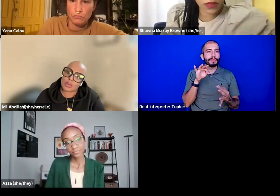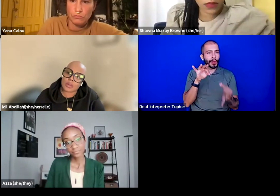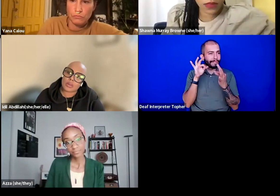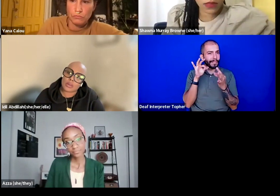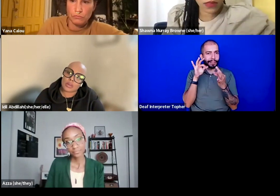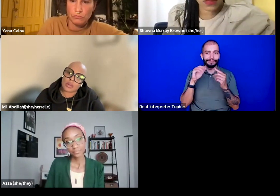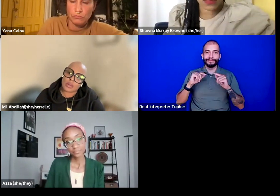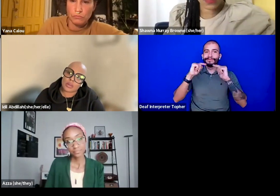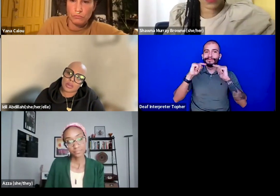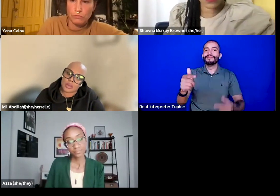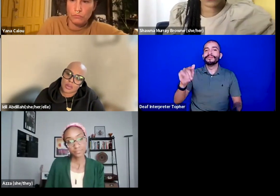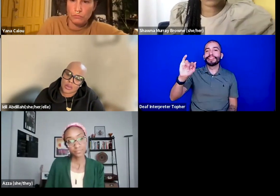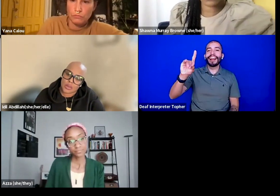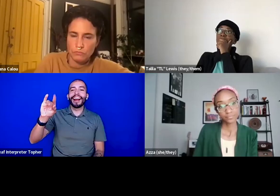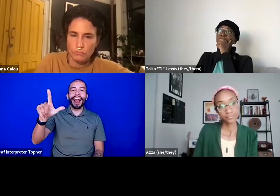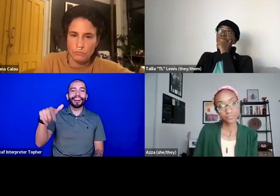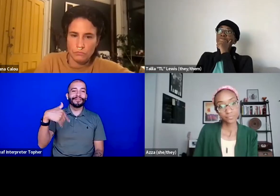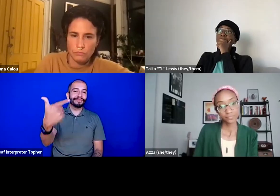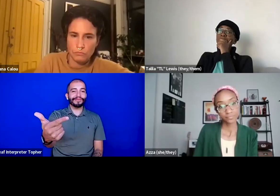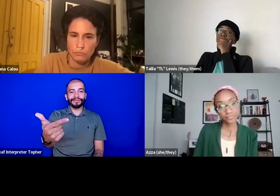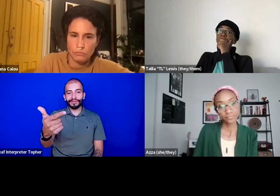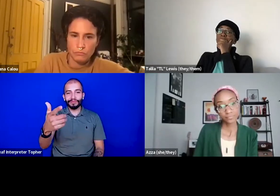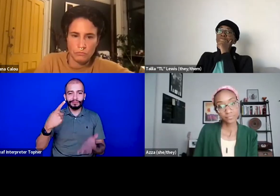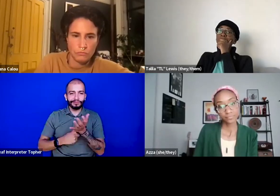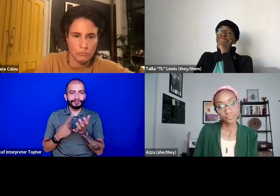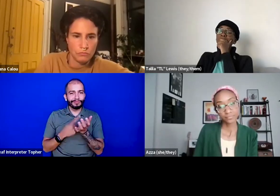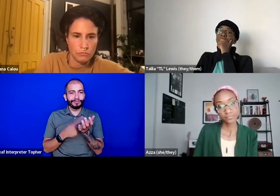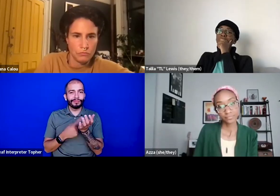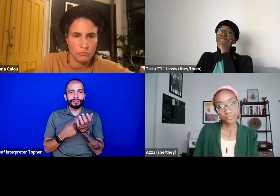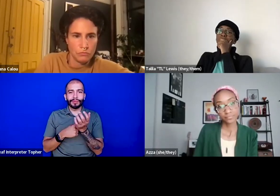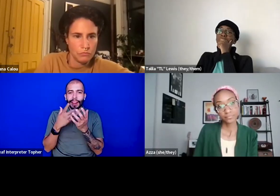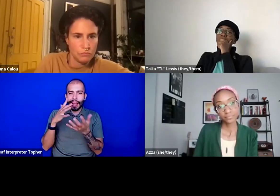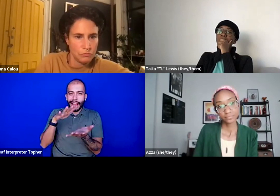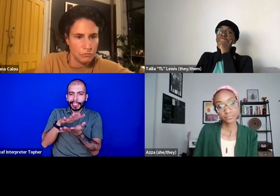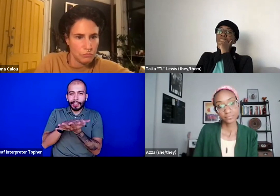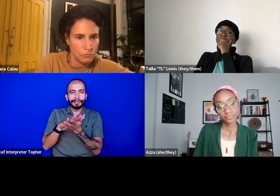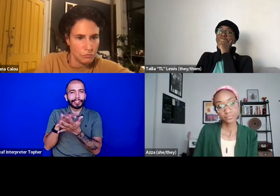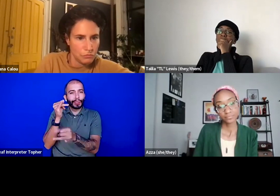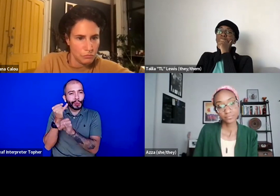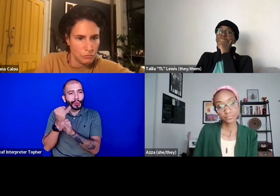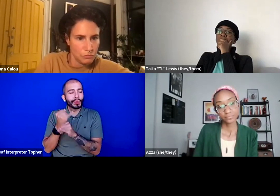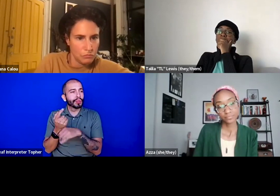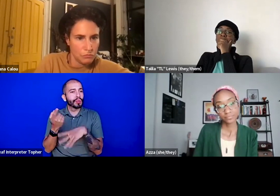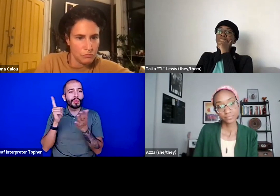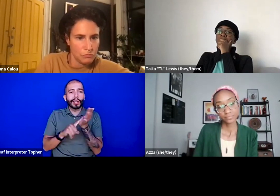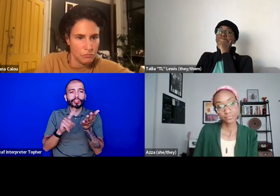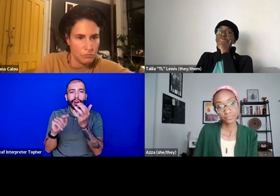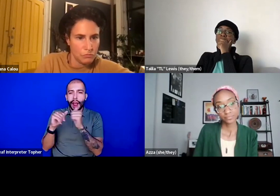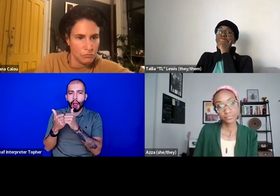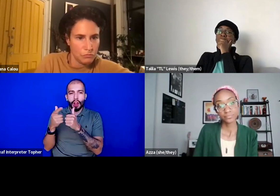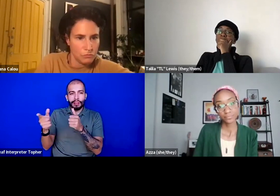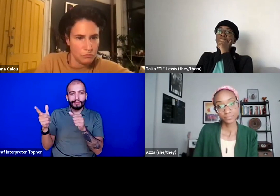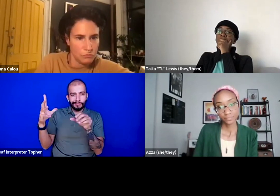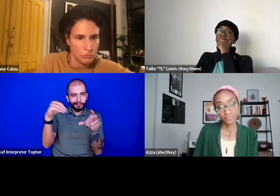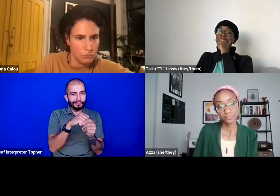talk about the role that academic institutions and research can play in expanding surveillance and